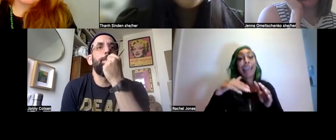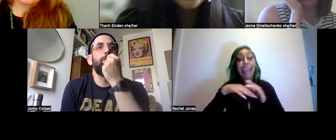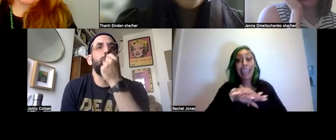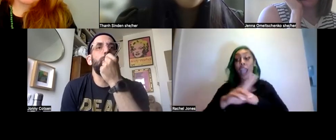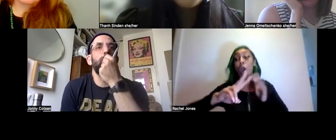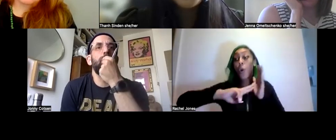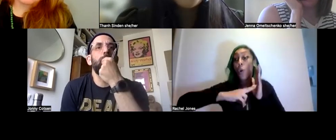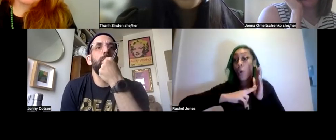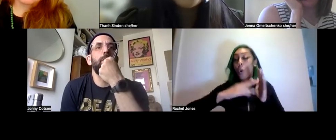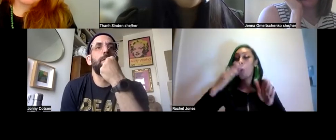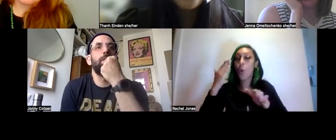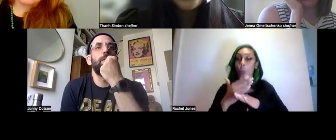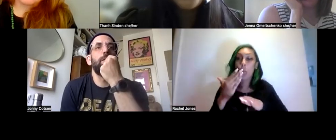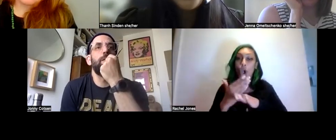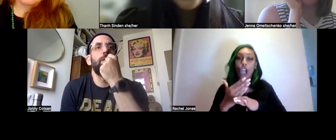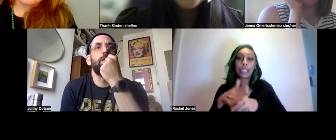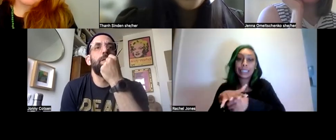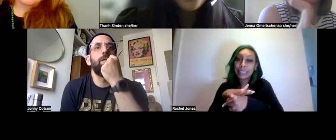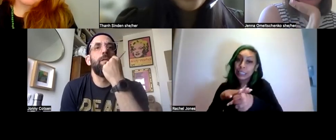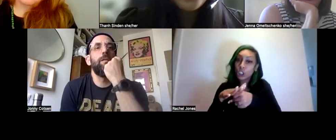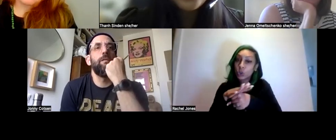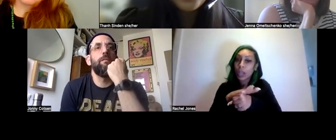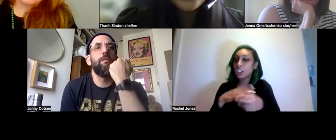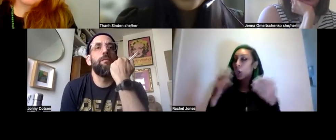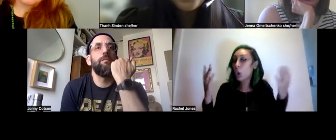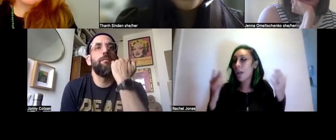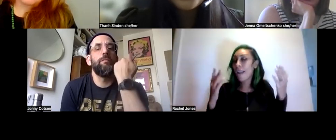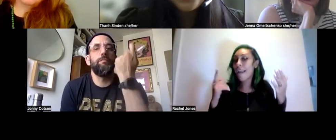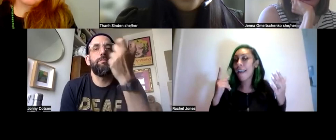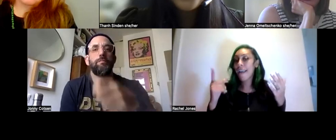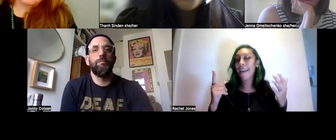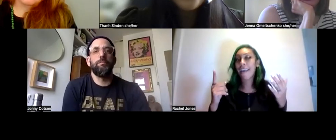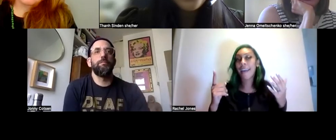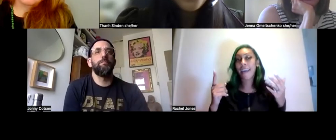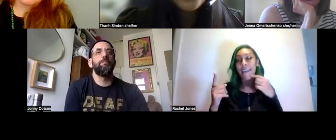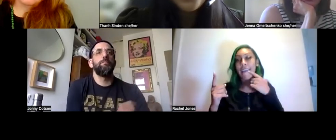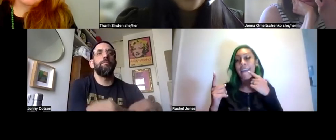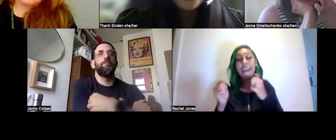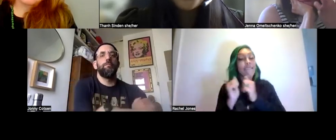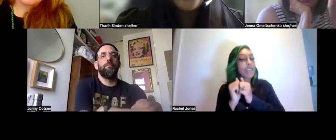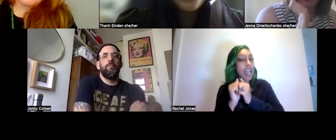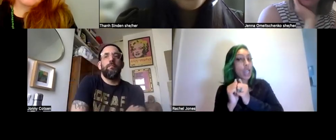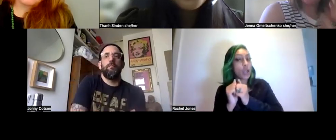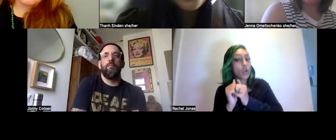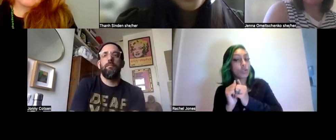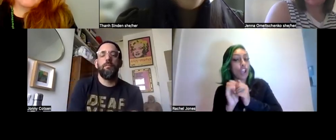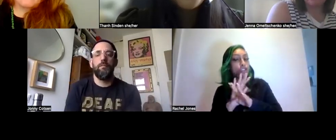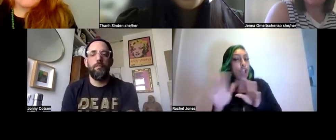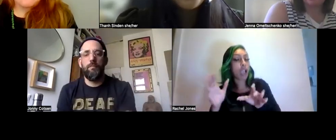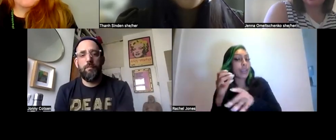organization or a working situation where those values are not